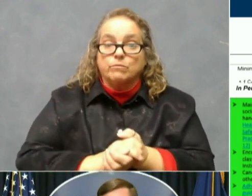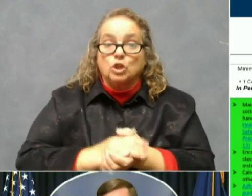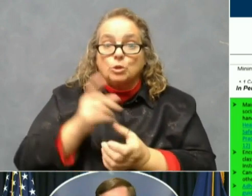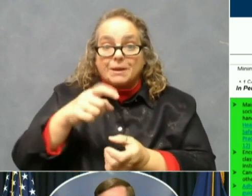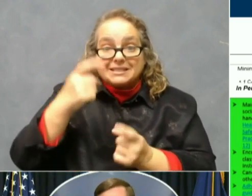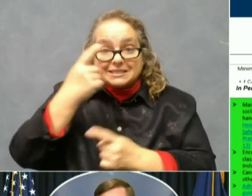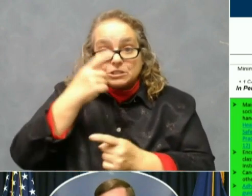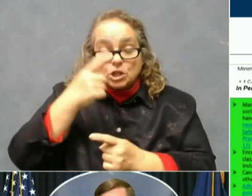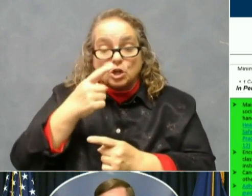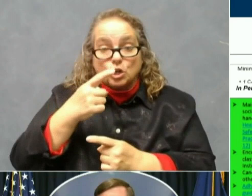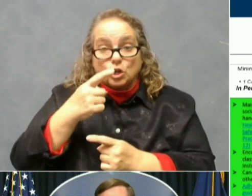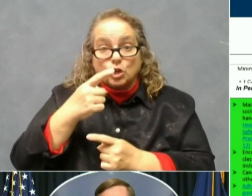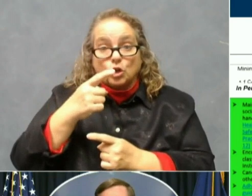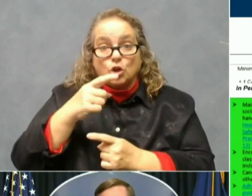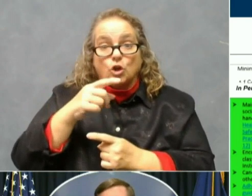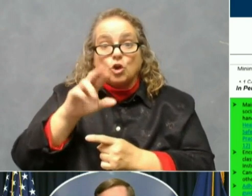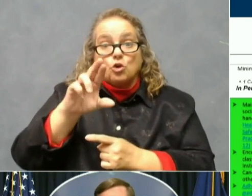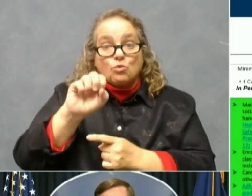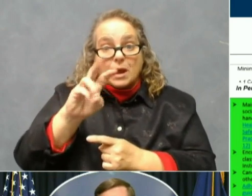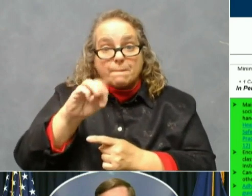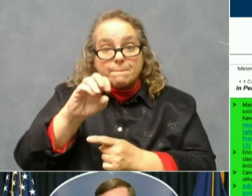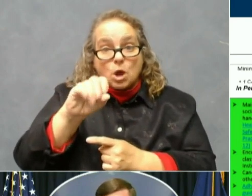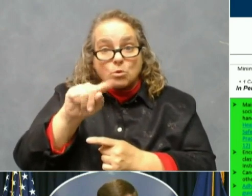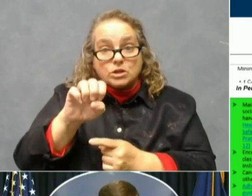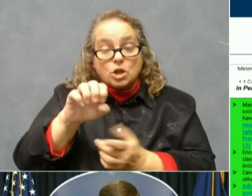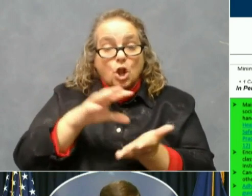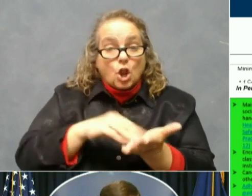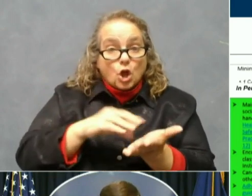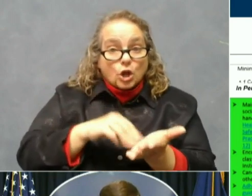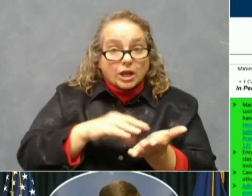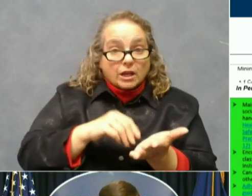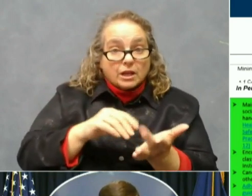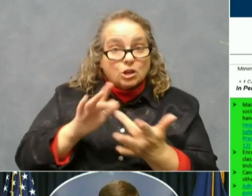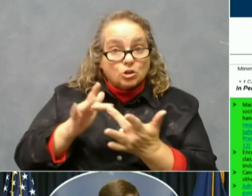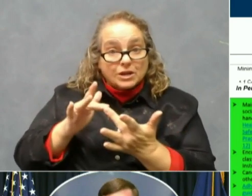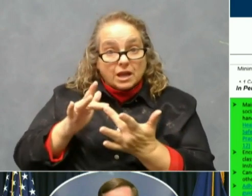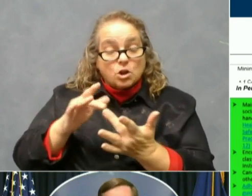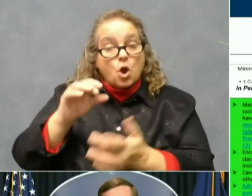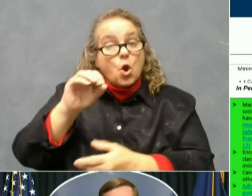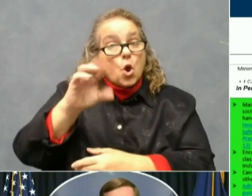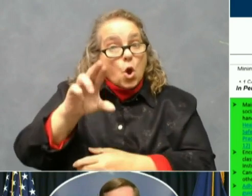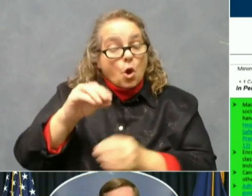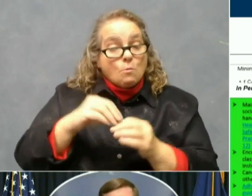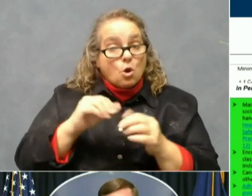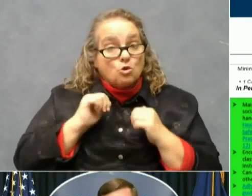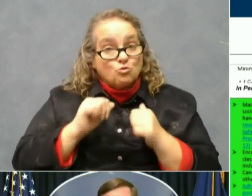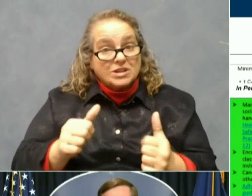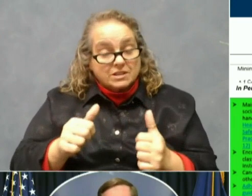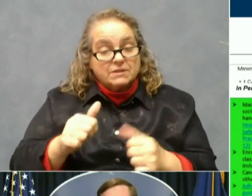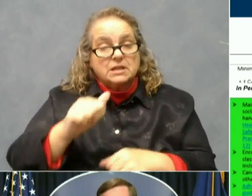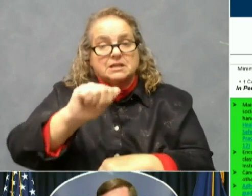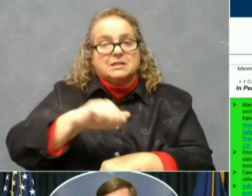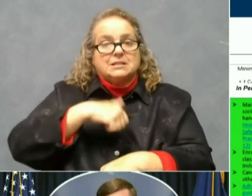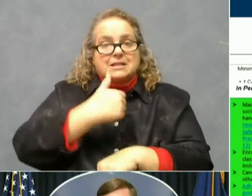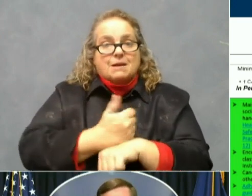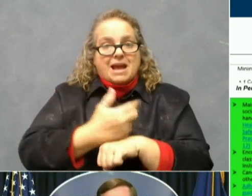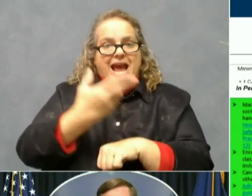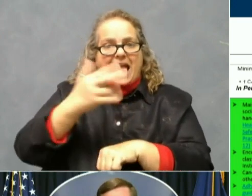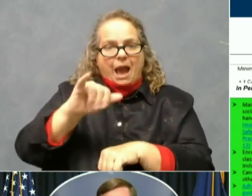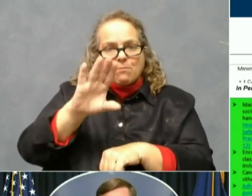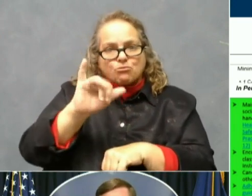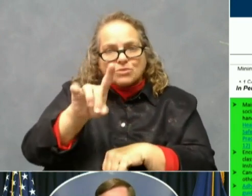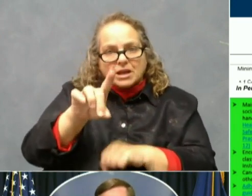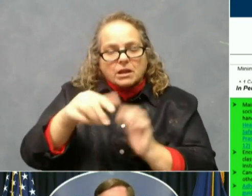learning or you more aggressively implement that hybrid model. In other words,